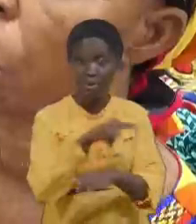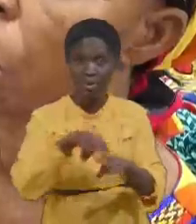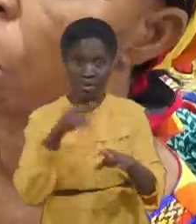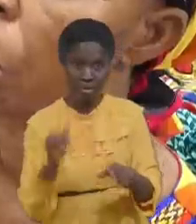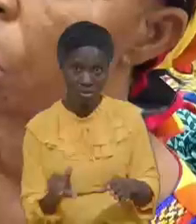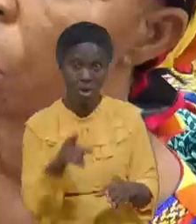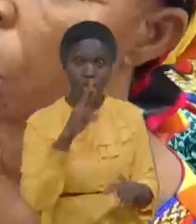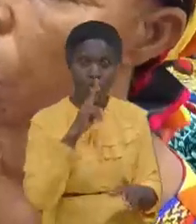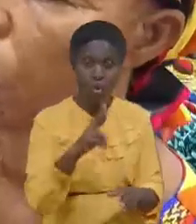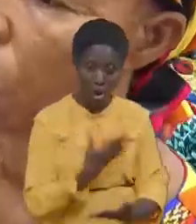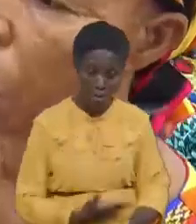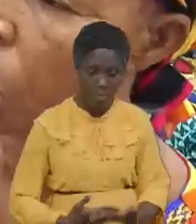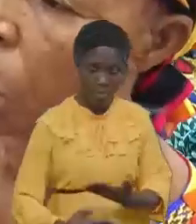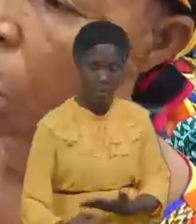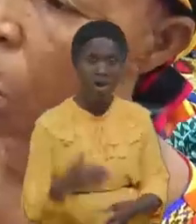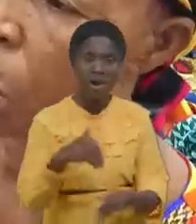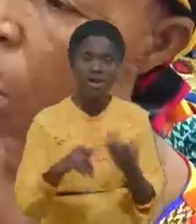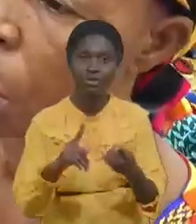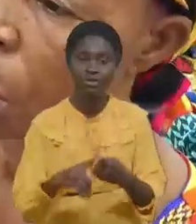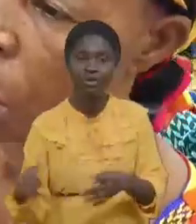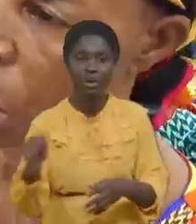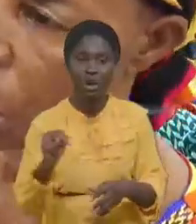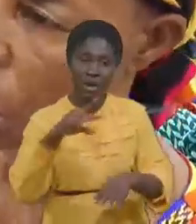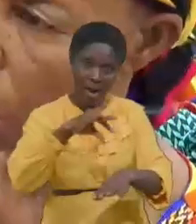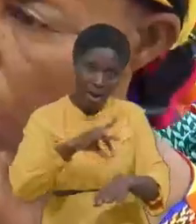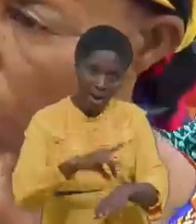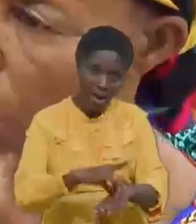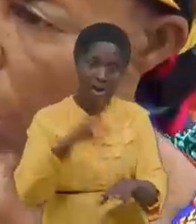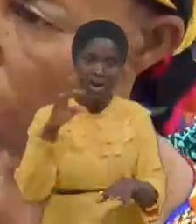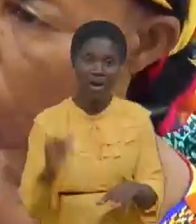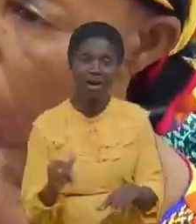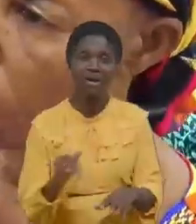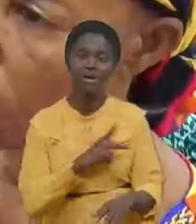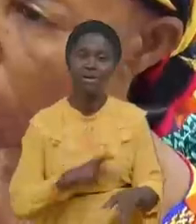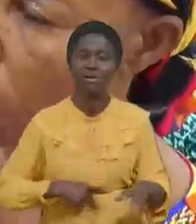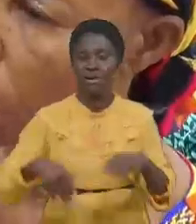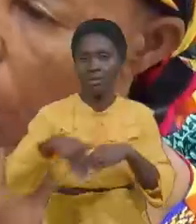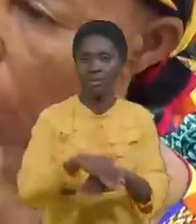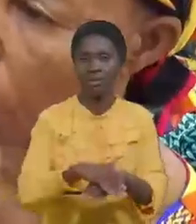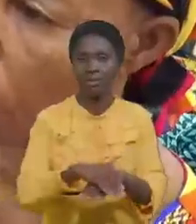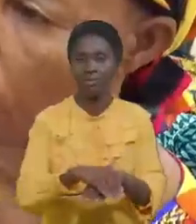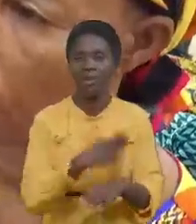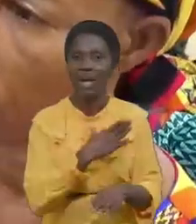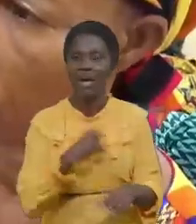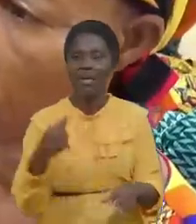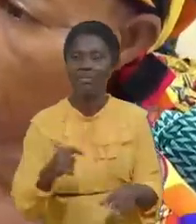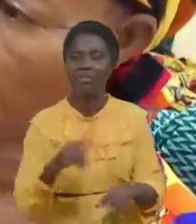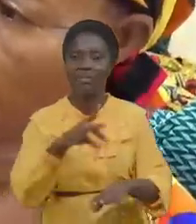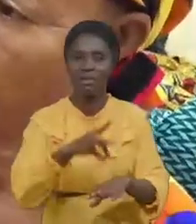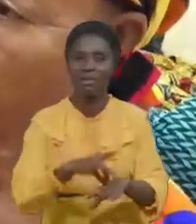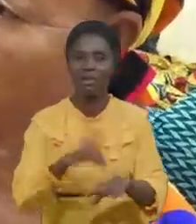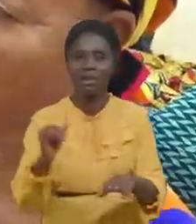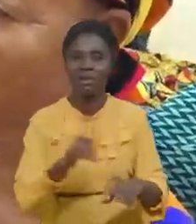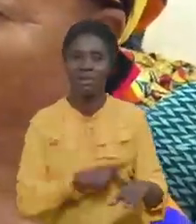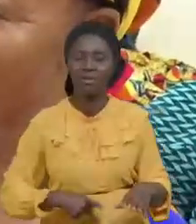into an earthly kingdom. And in the earthly kingdom, quite a lot